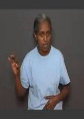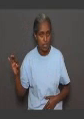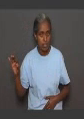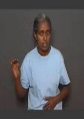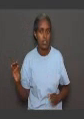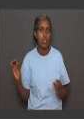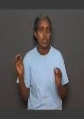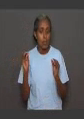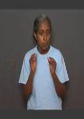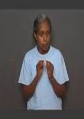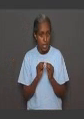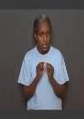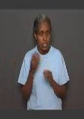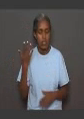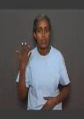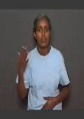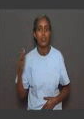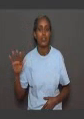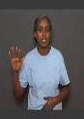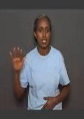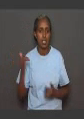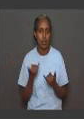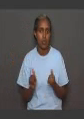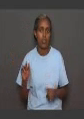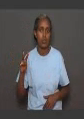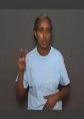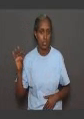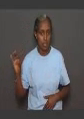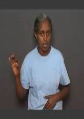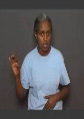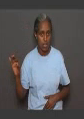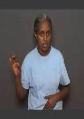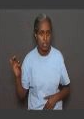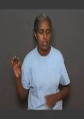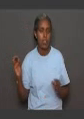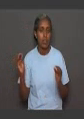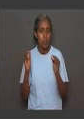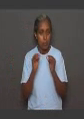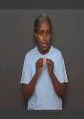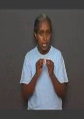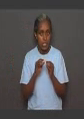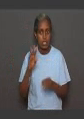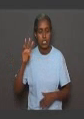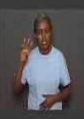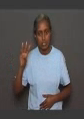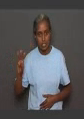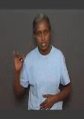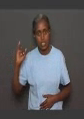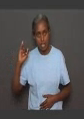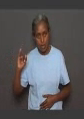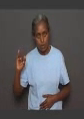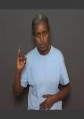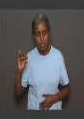over 29 plus 15 over 29